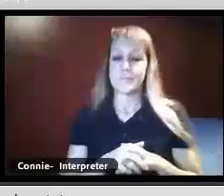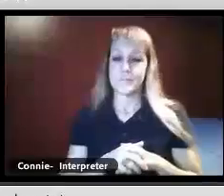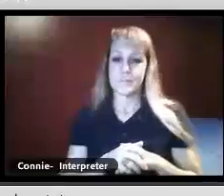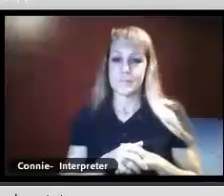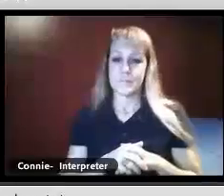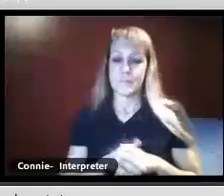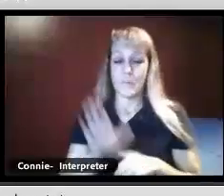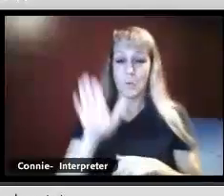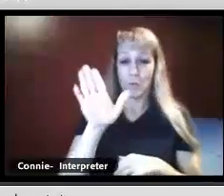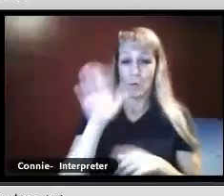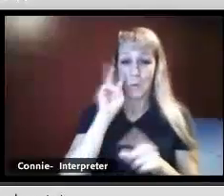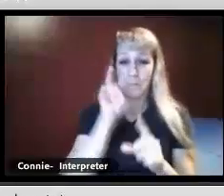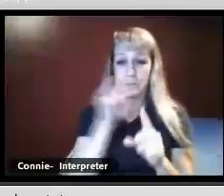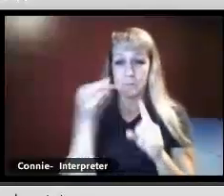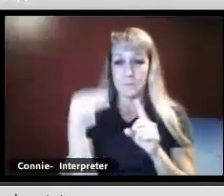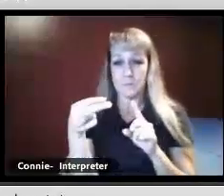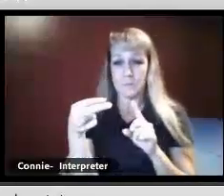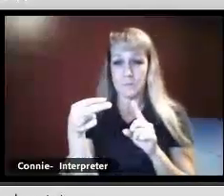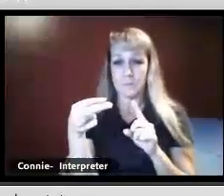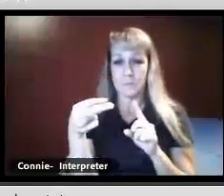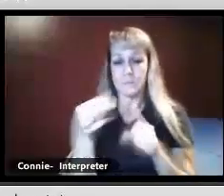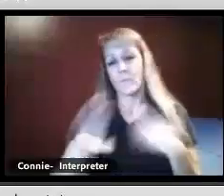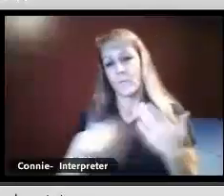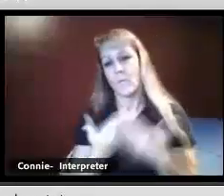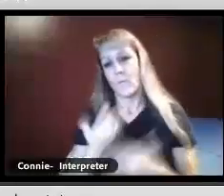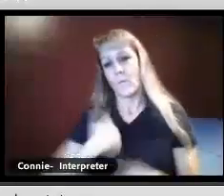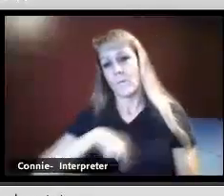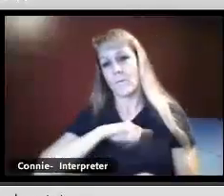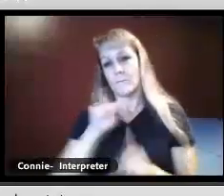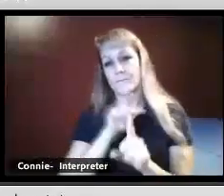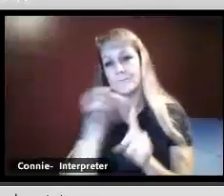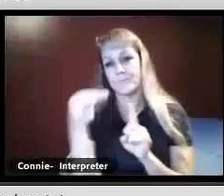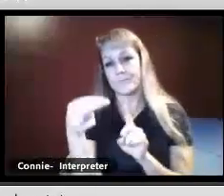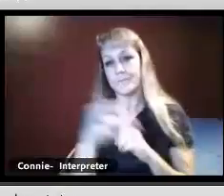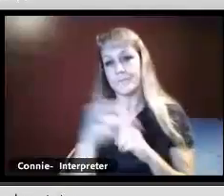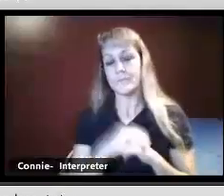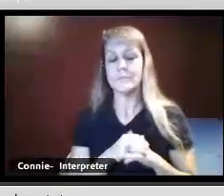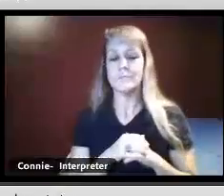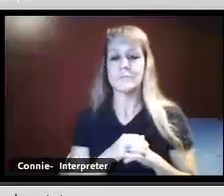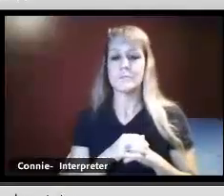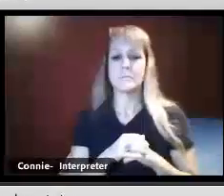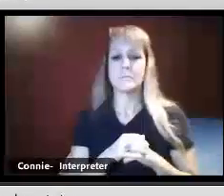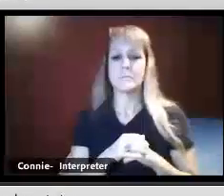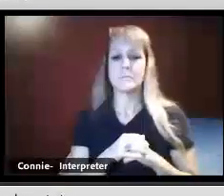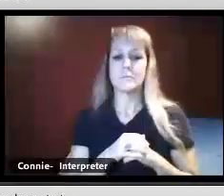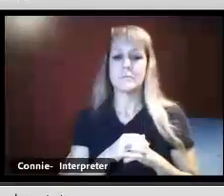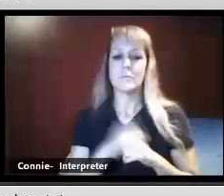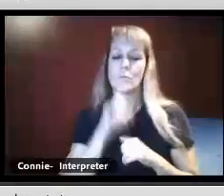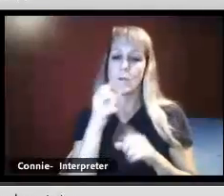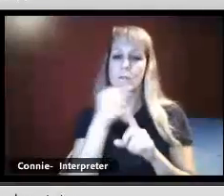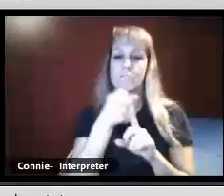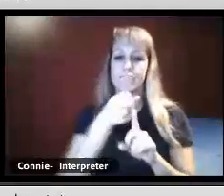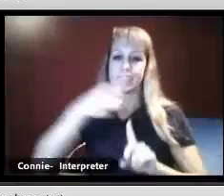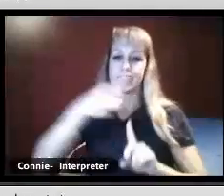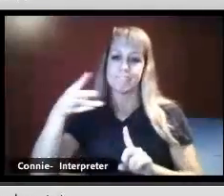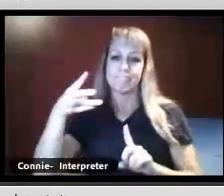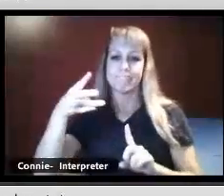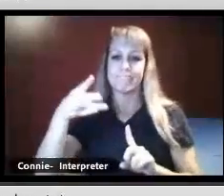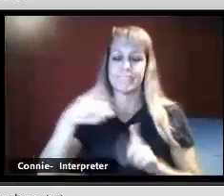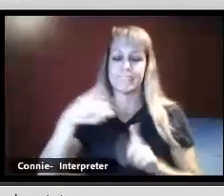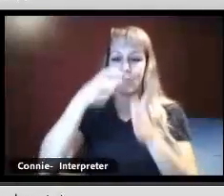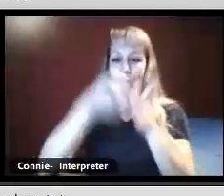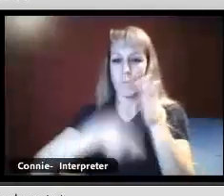From your point of view, or from all our point of view, this is a very expansive kind of article that, as I note